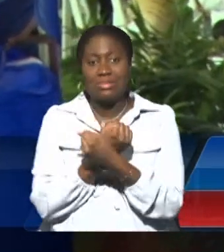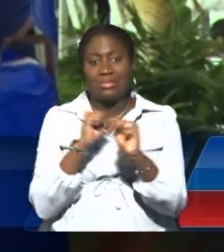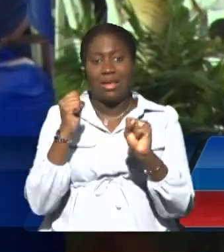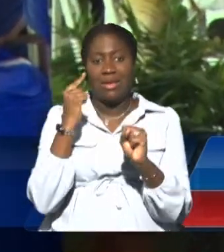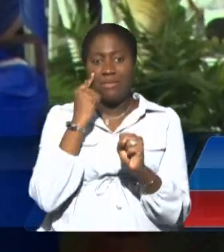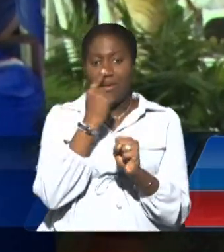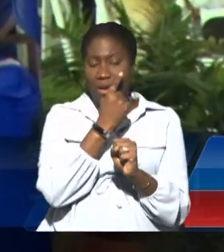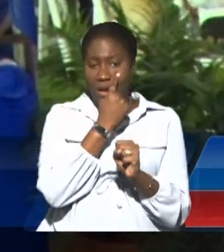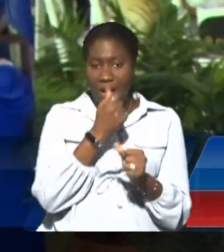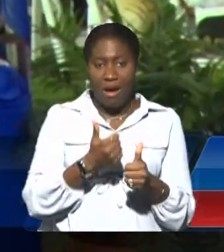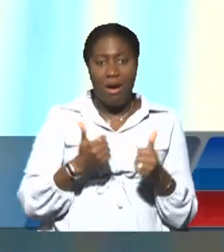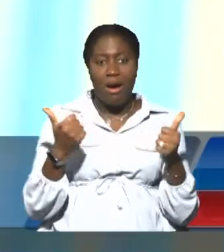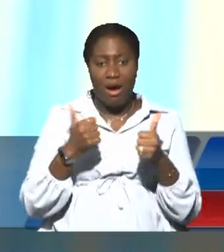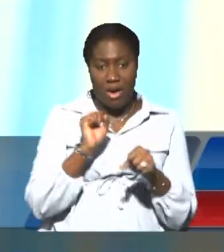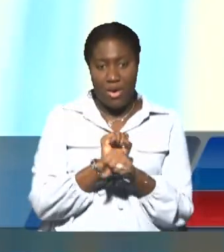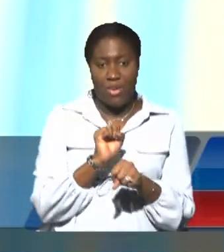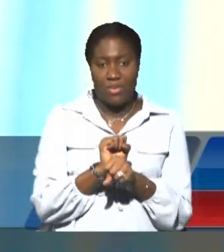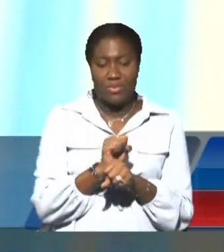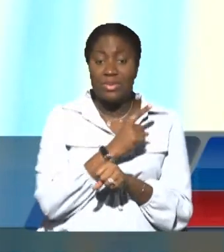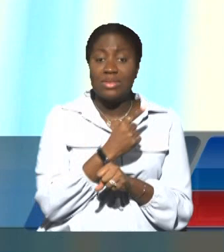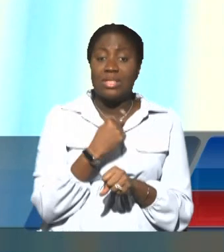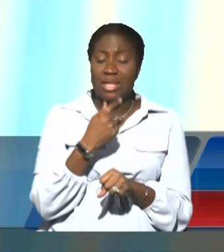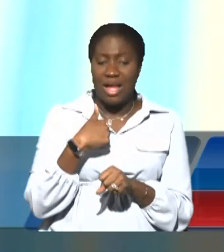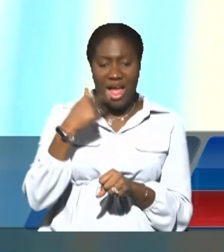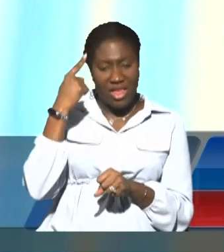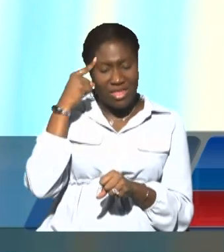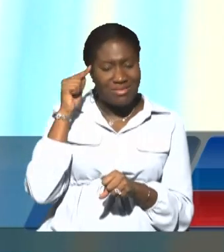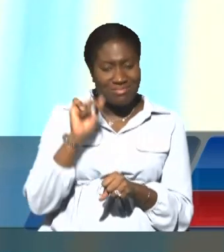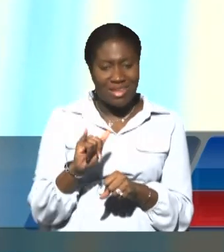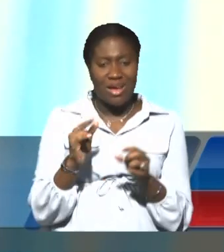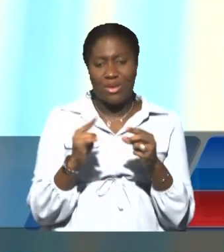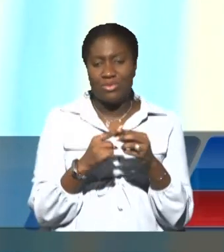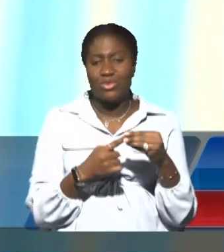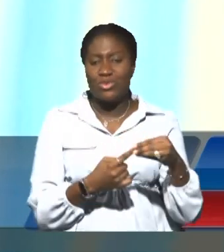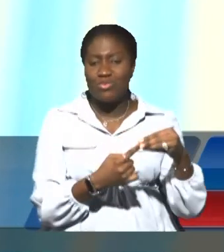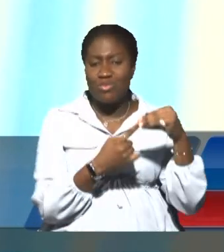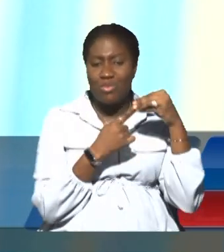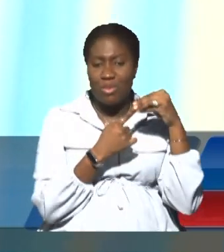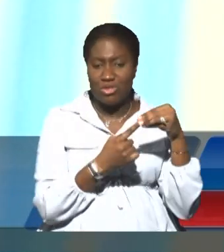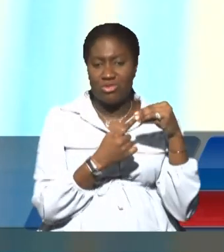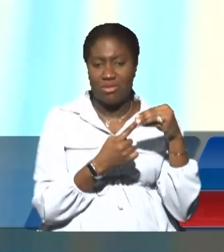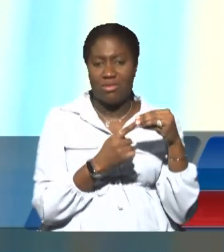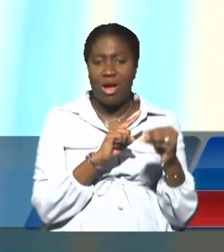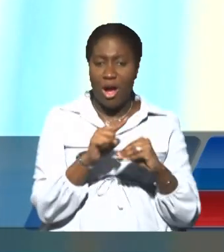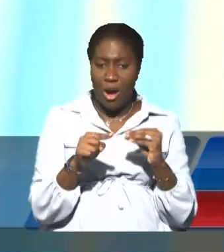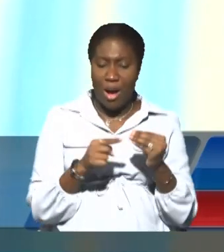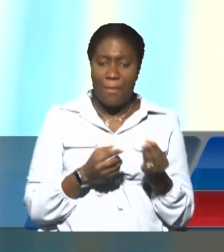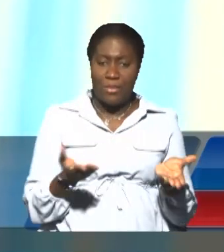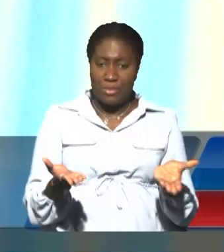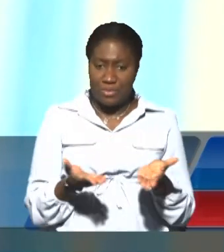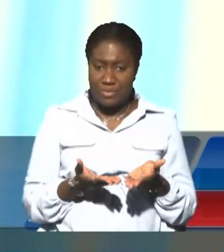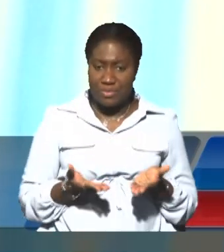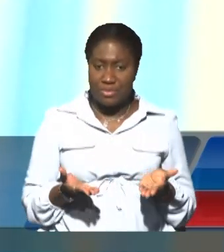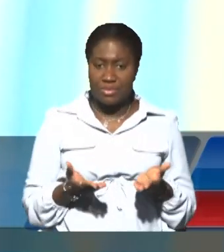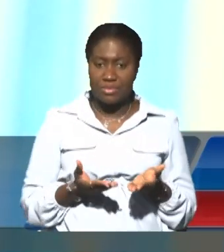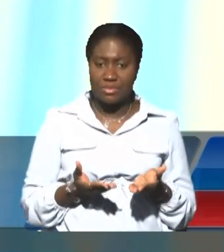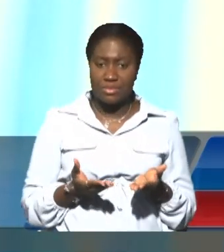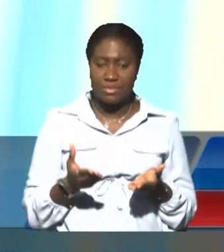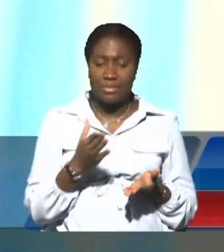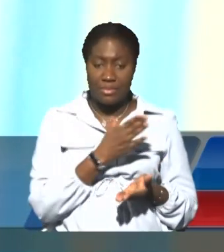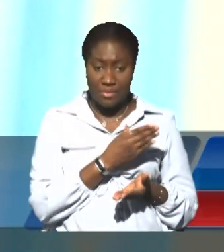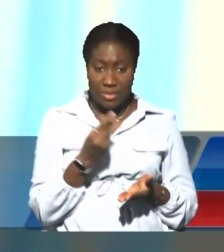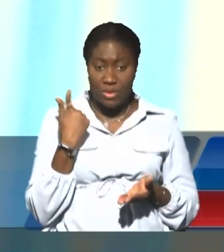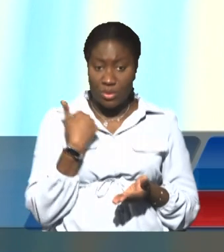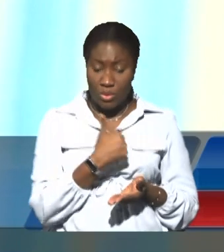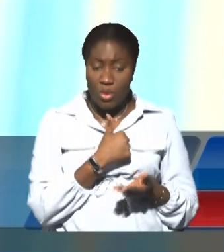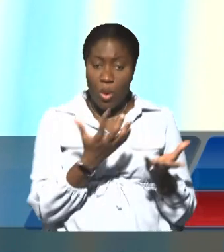vision. And I think that is what is so special about here. And what we want